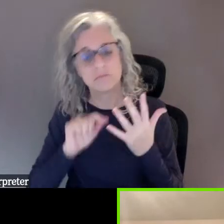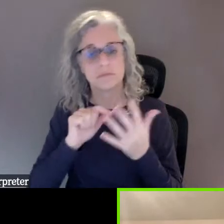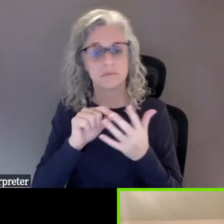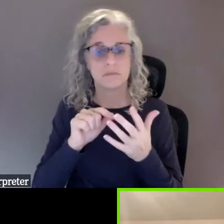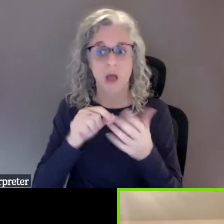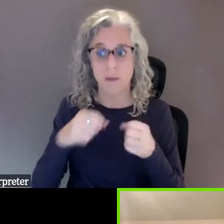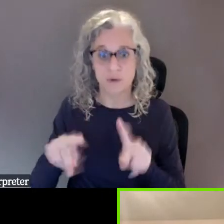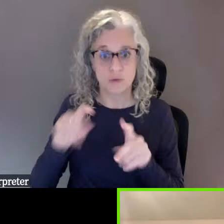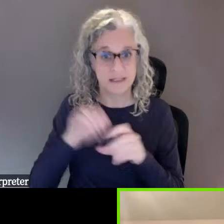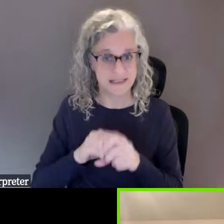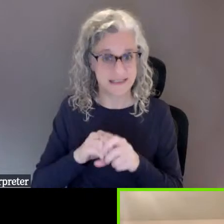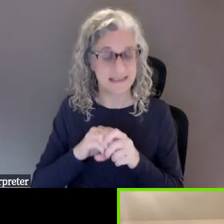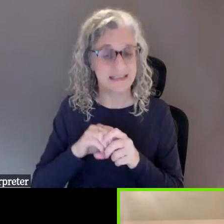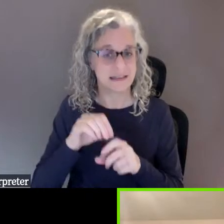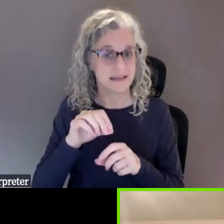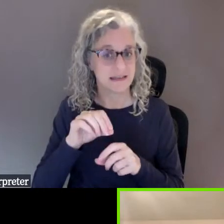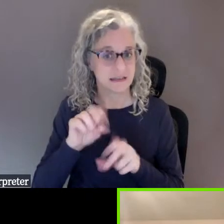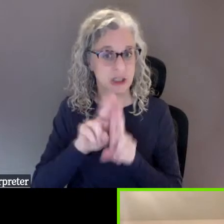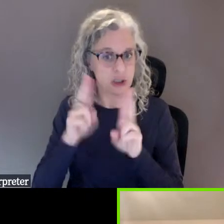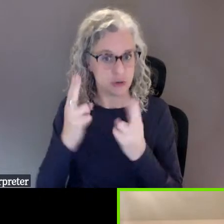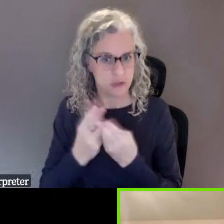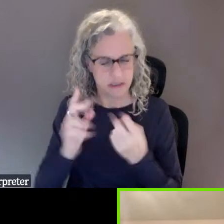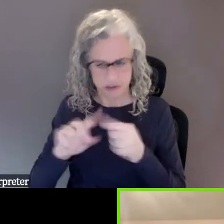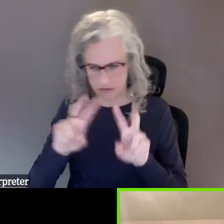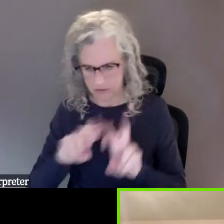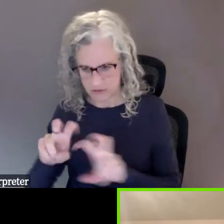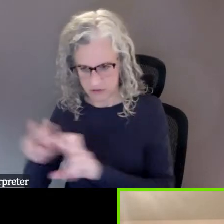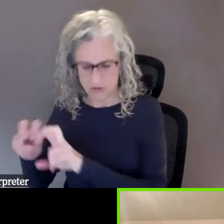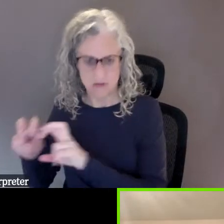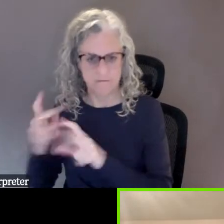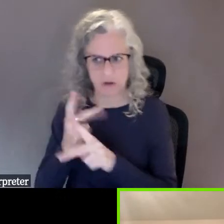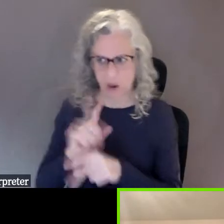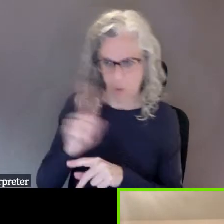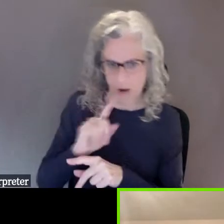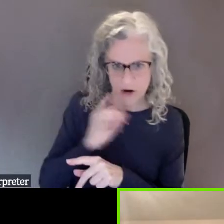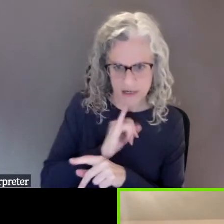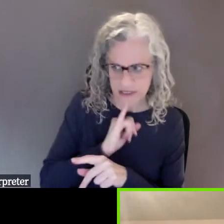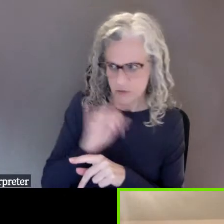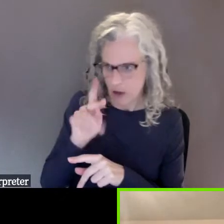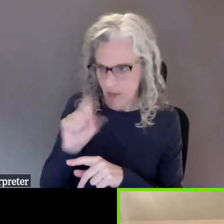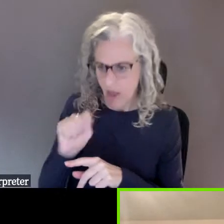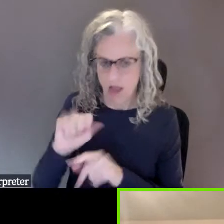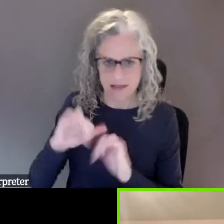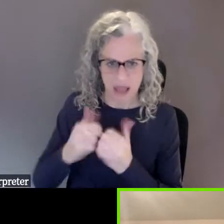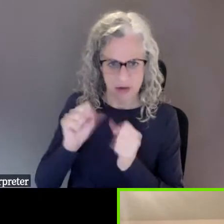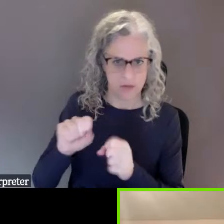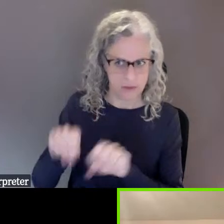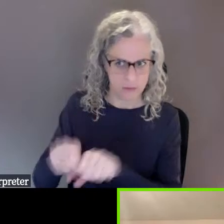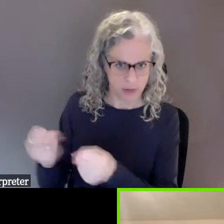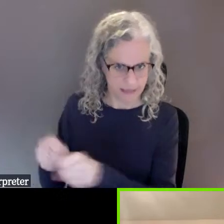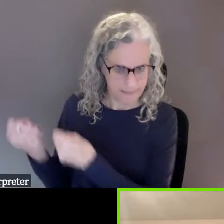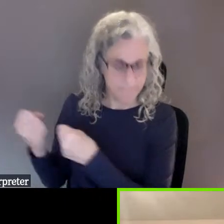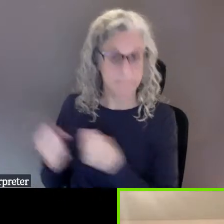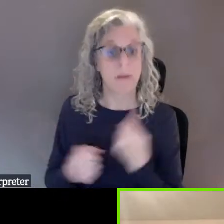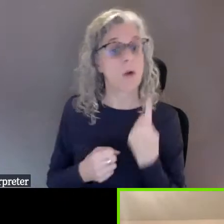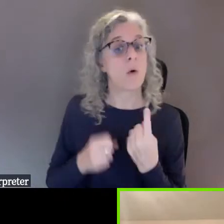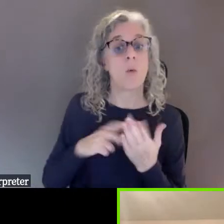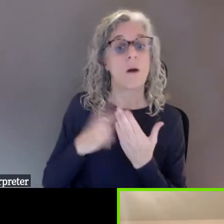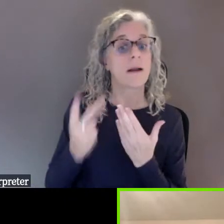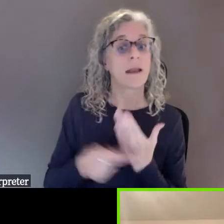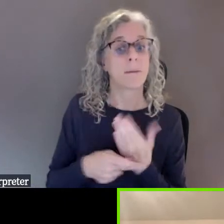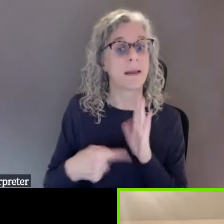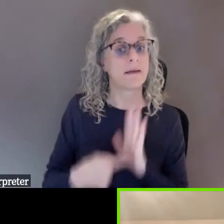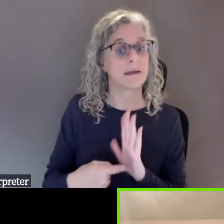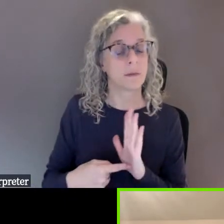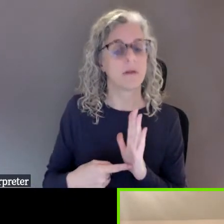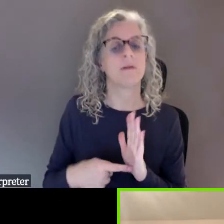Israel bonds that we're looking at and that we're helping people campaign to get rid of. One campaign that is kicking off is